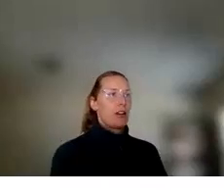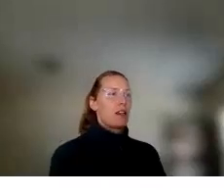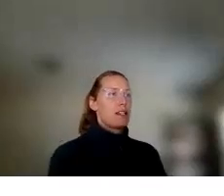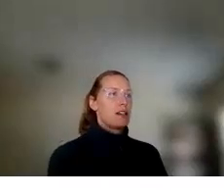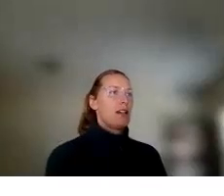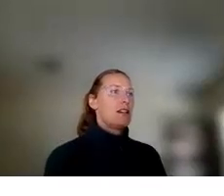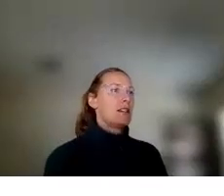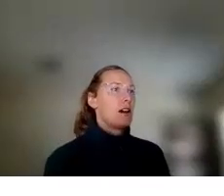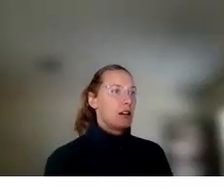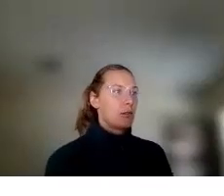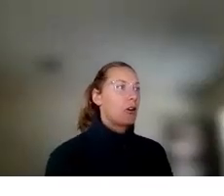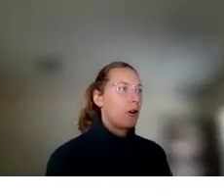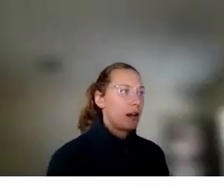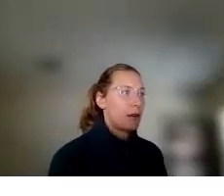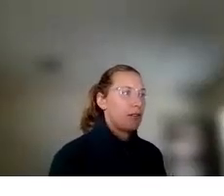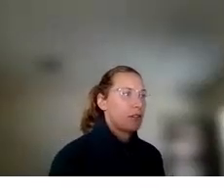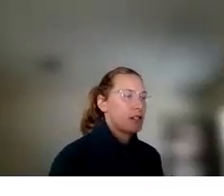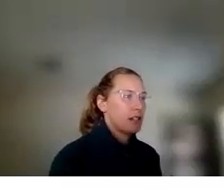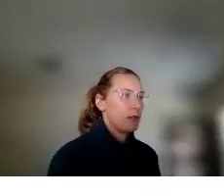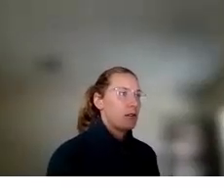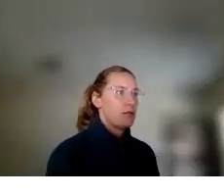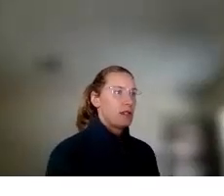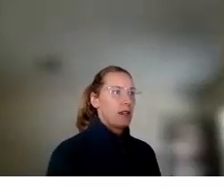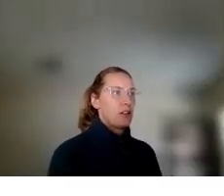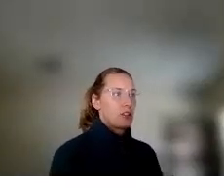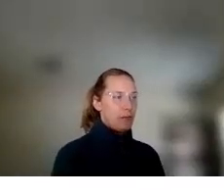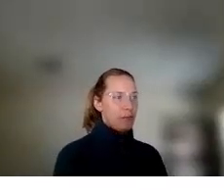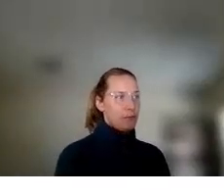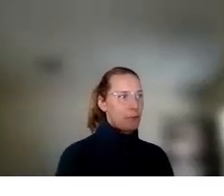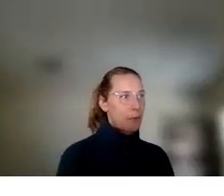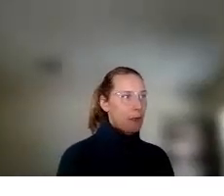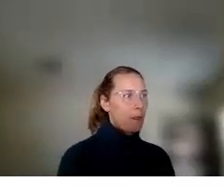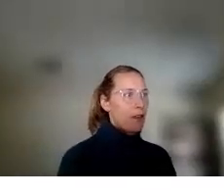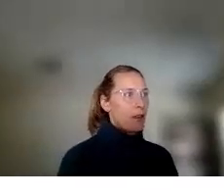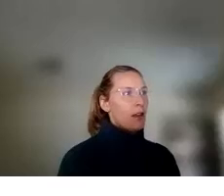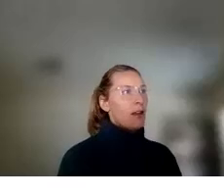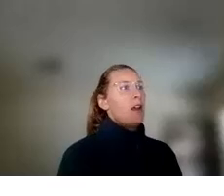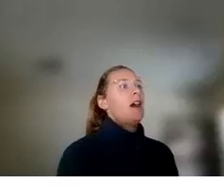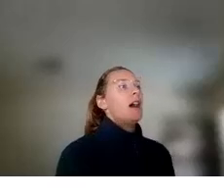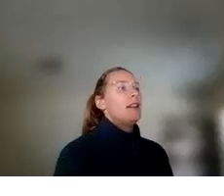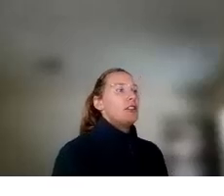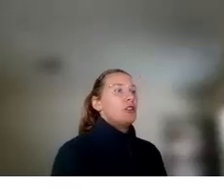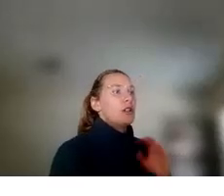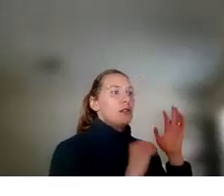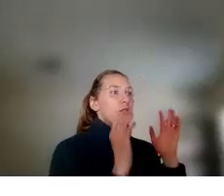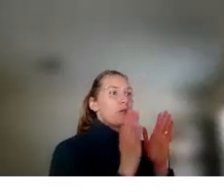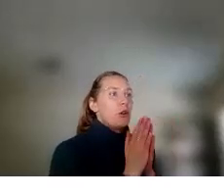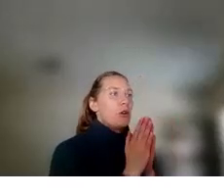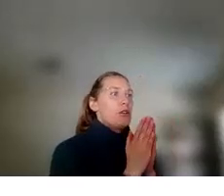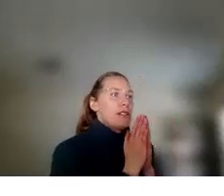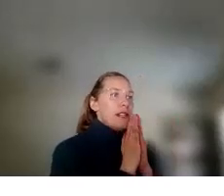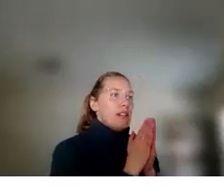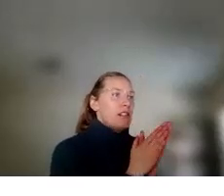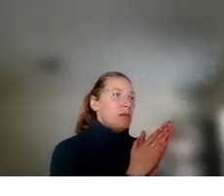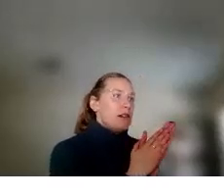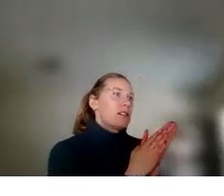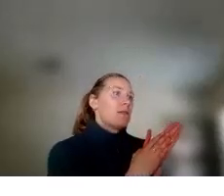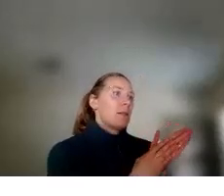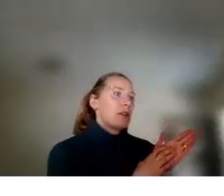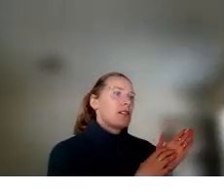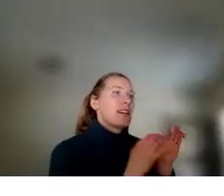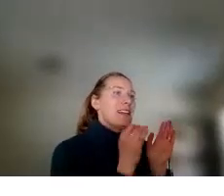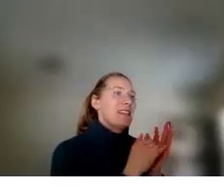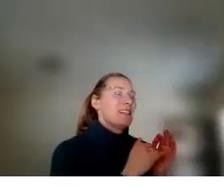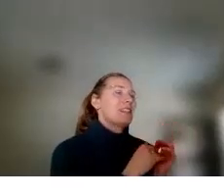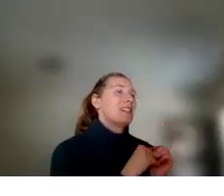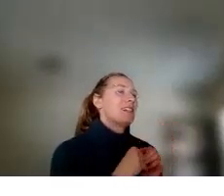this targeting criteria is not a requirement for CwCHN. And then you'll enroll